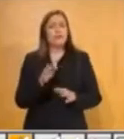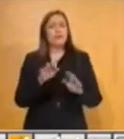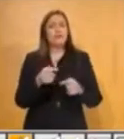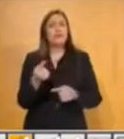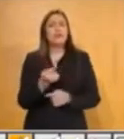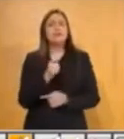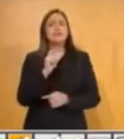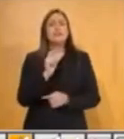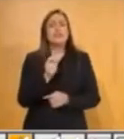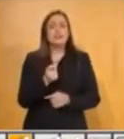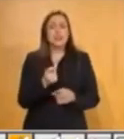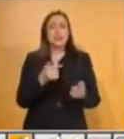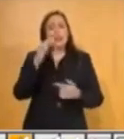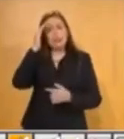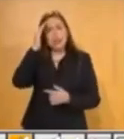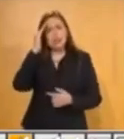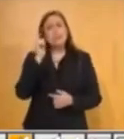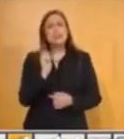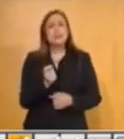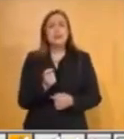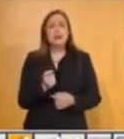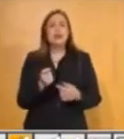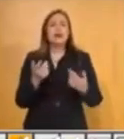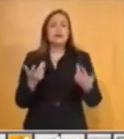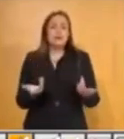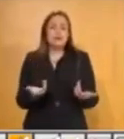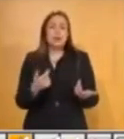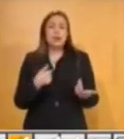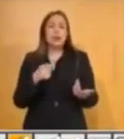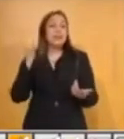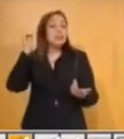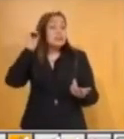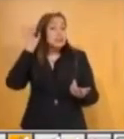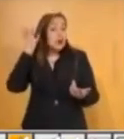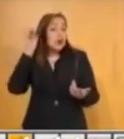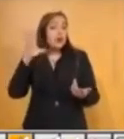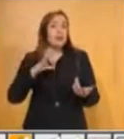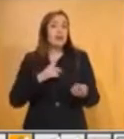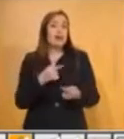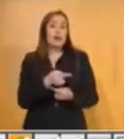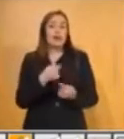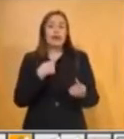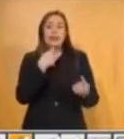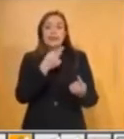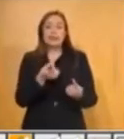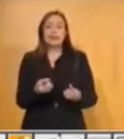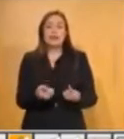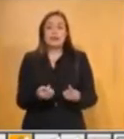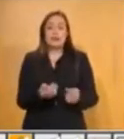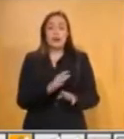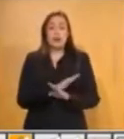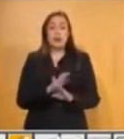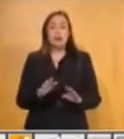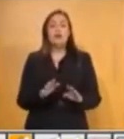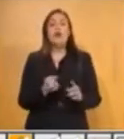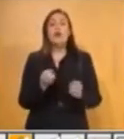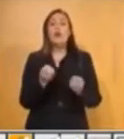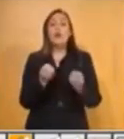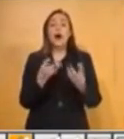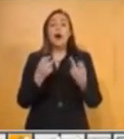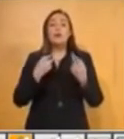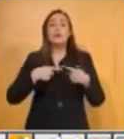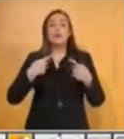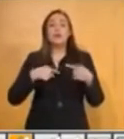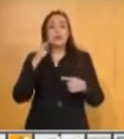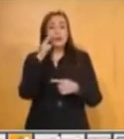means? Well, it is the sound that Snoopy is making. Who is the character? The only character of that